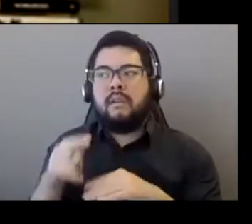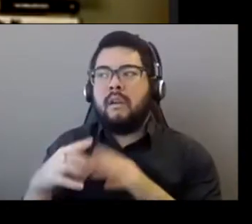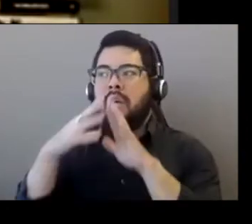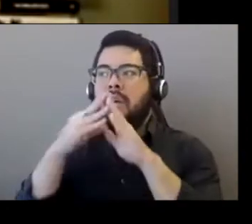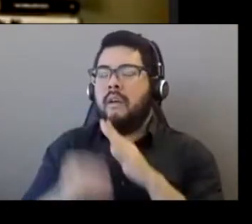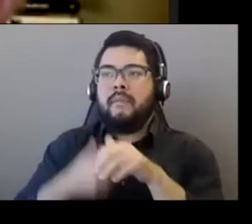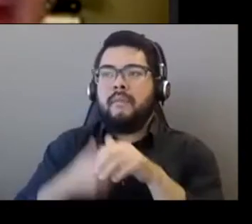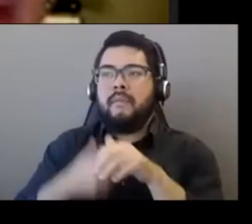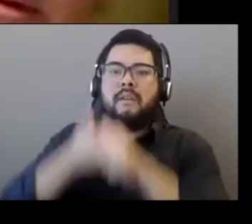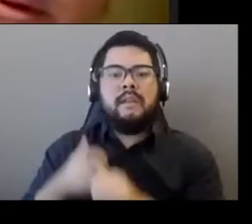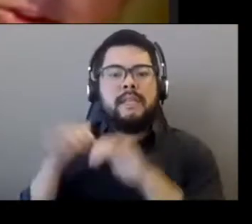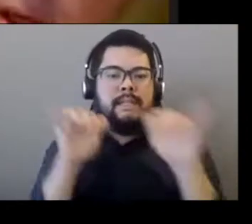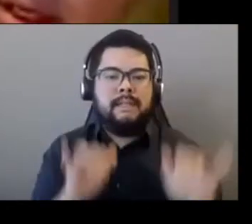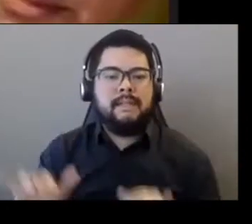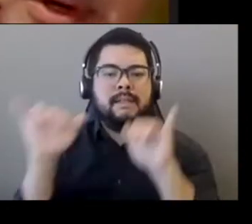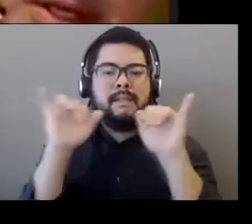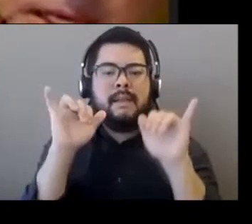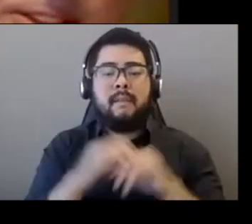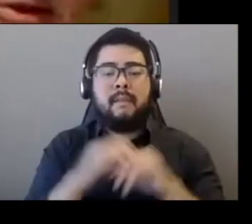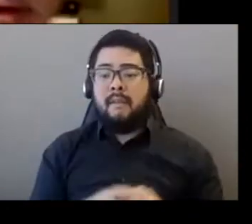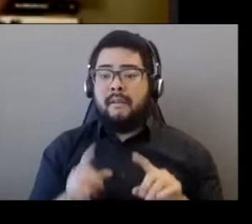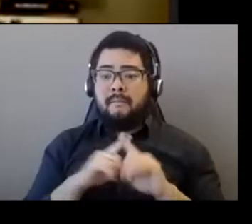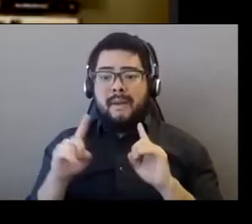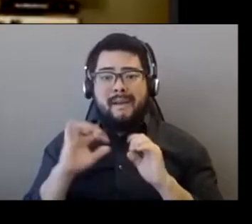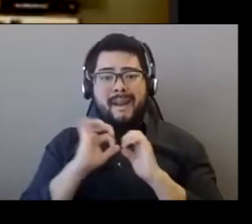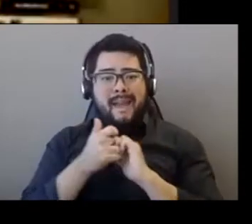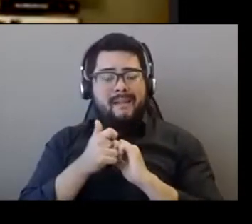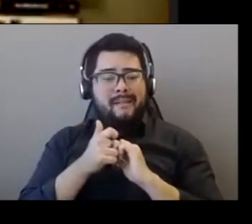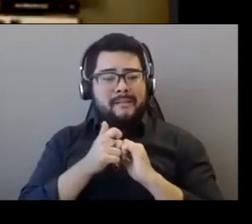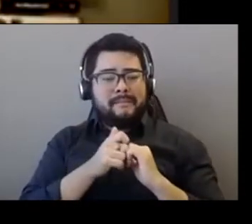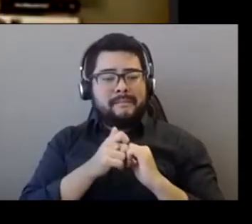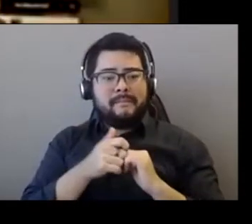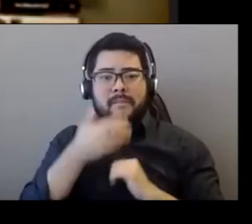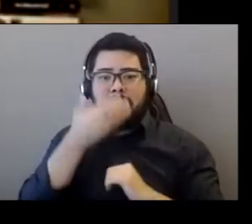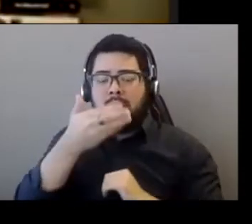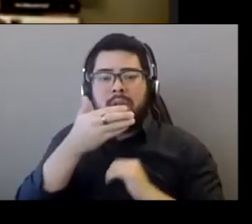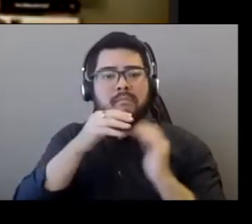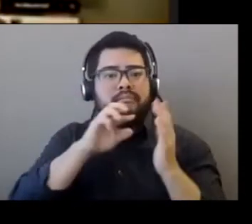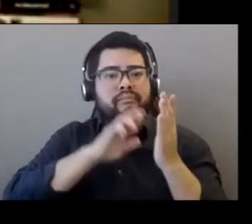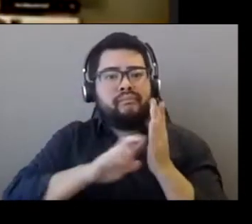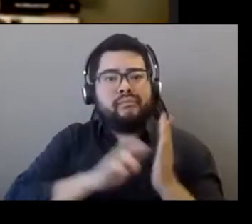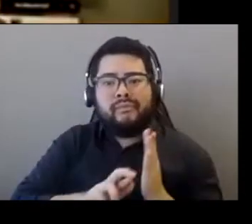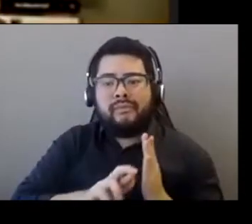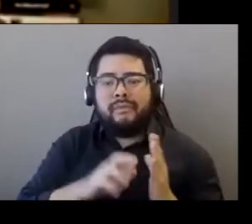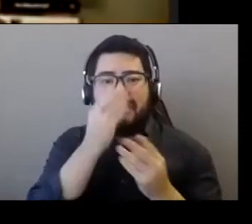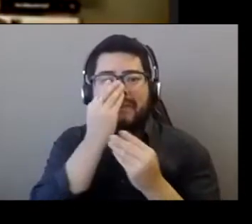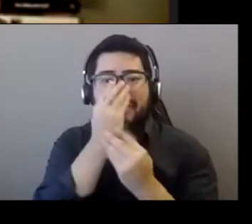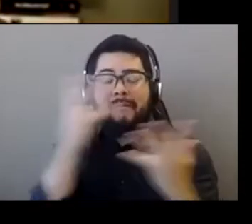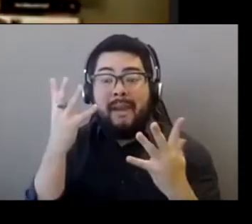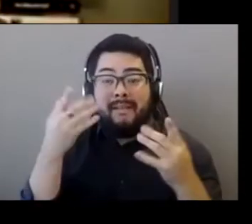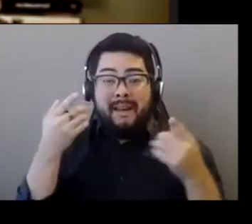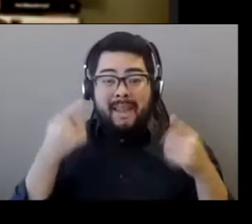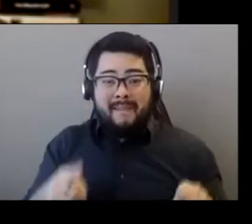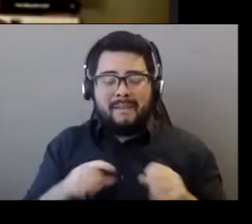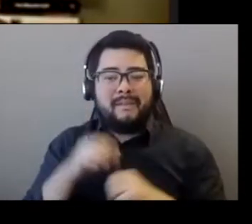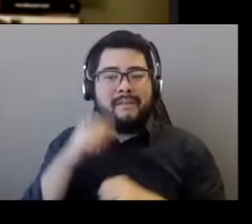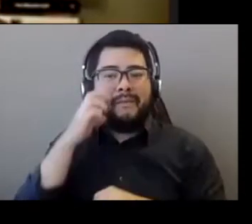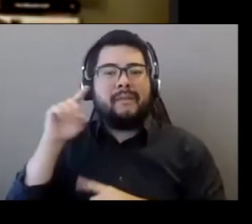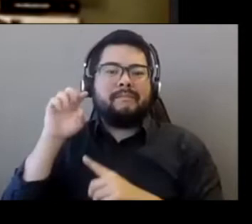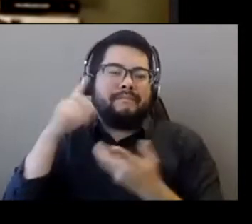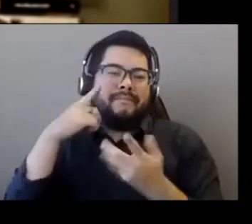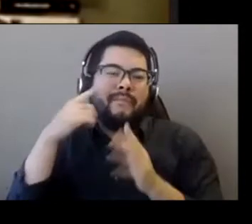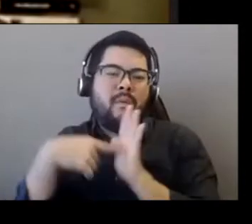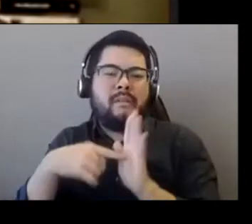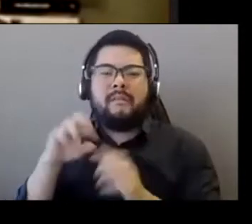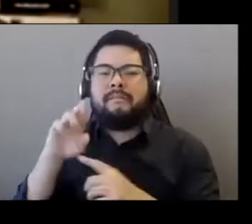between the way, you know, scholarly production or knowledge is created and, you know, pharmaceutical companies. I don't see